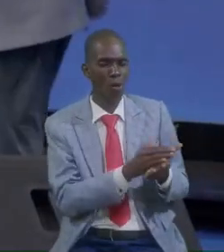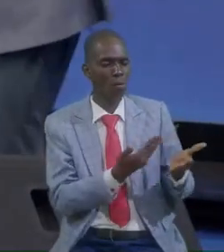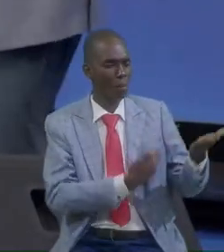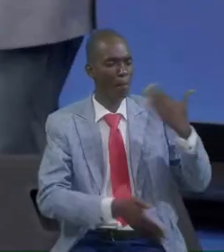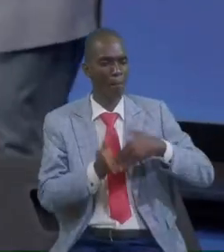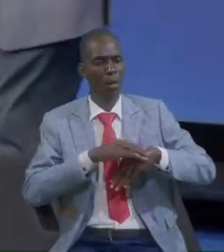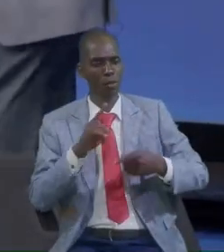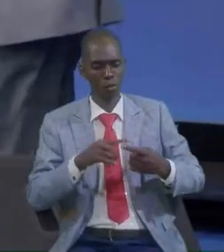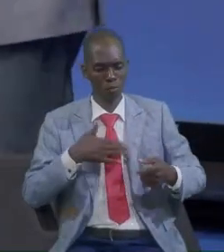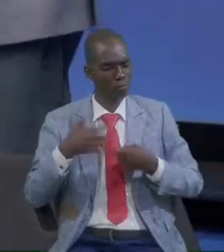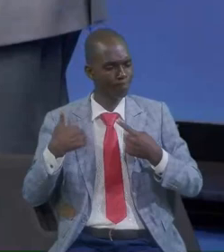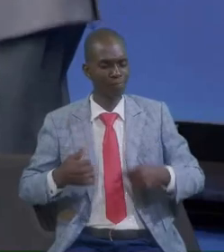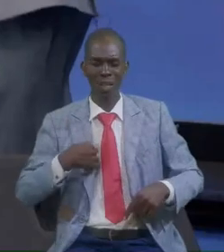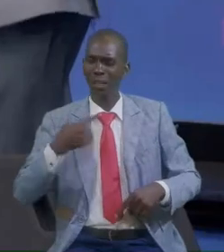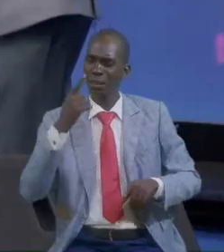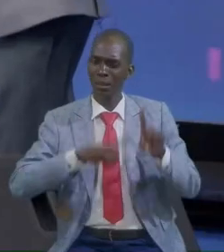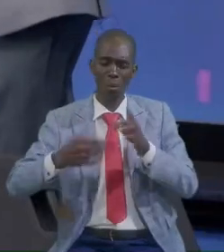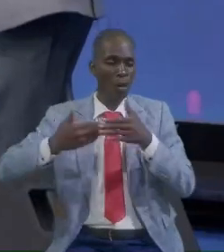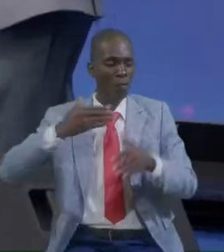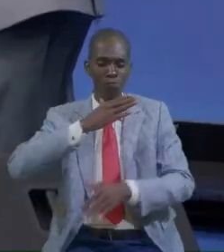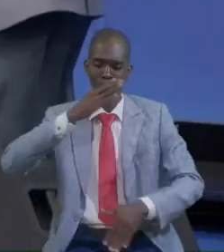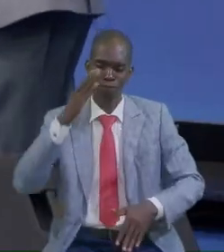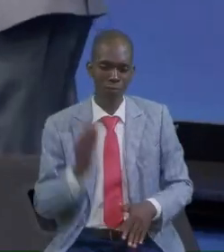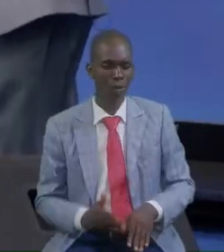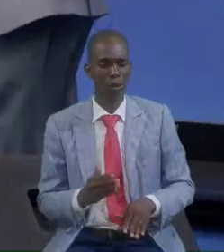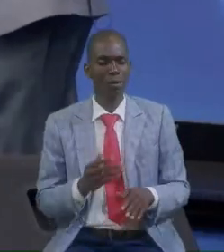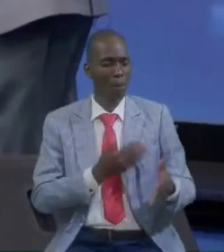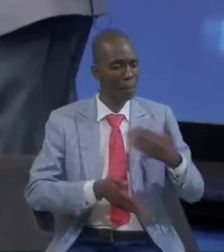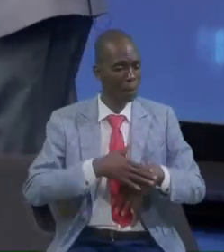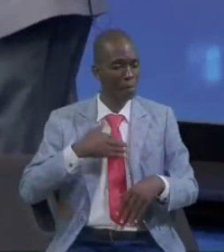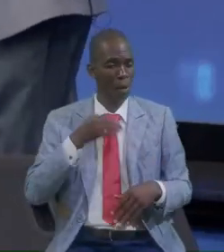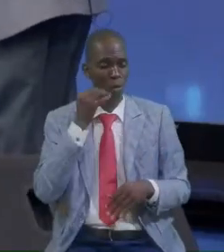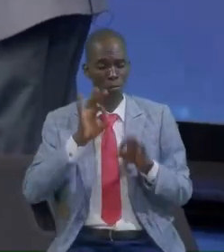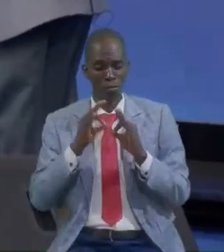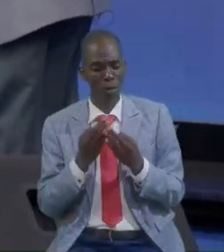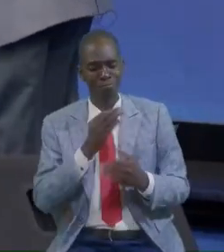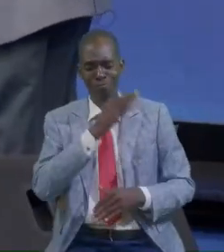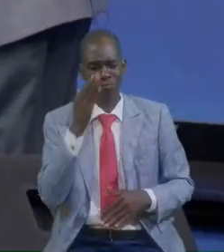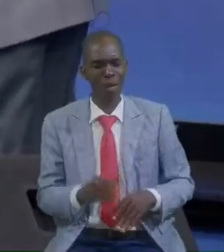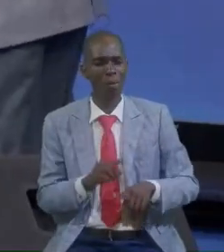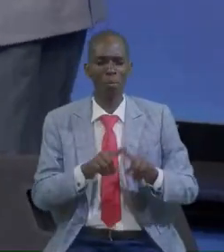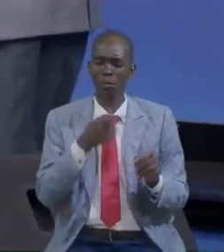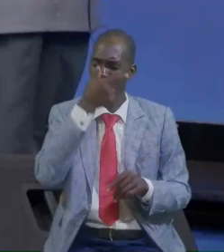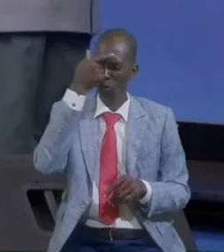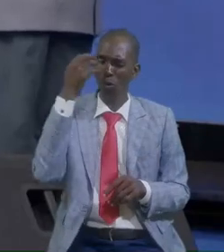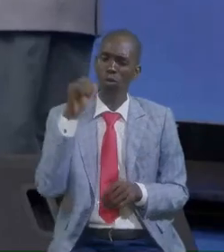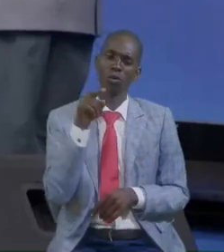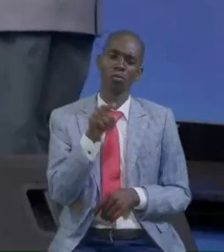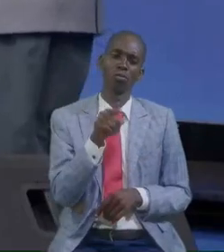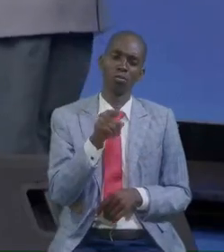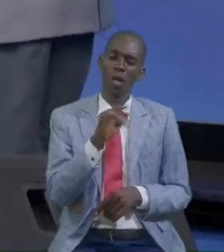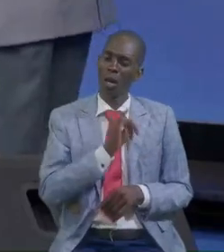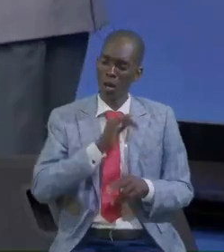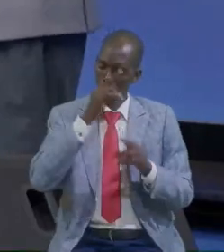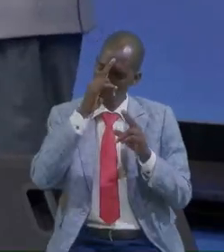come back to my home. But because you, toi, the undeniable mediator,